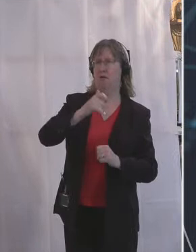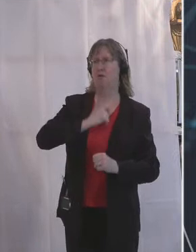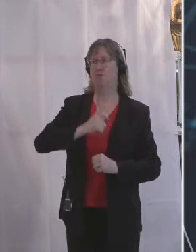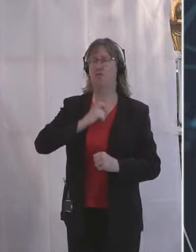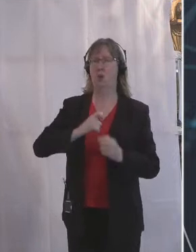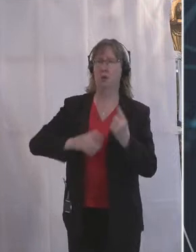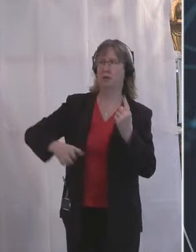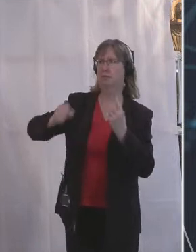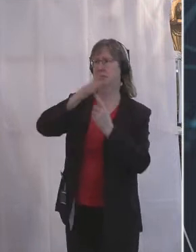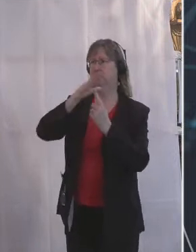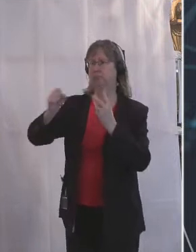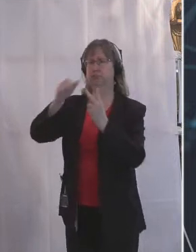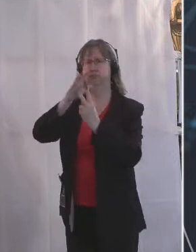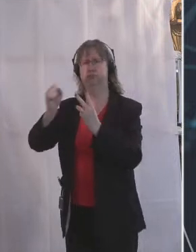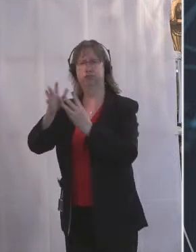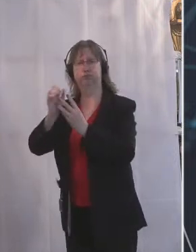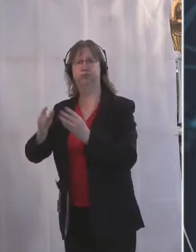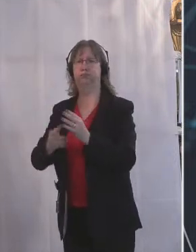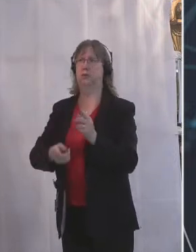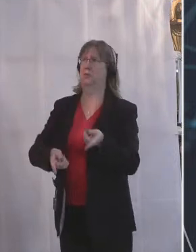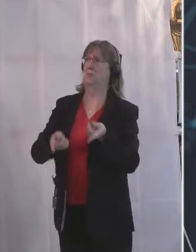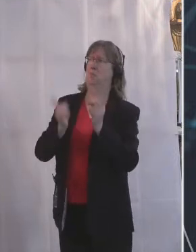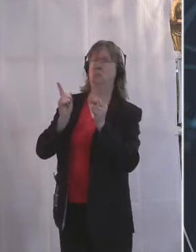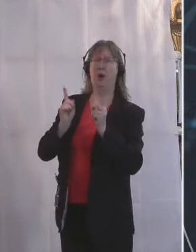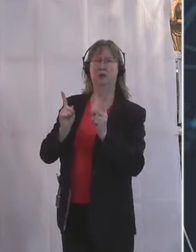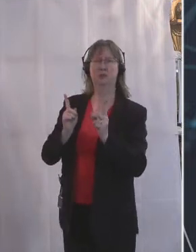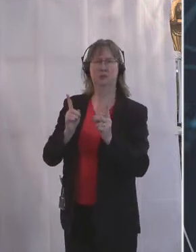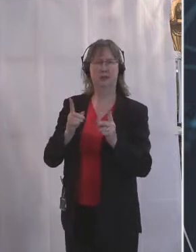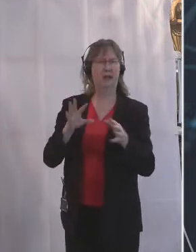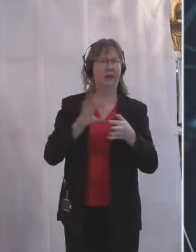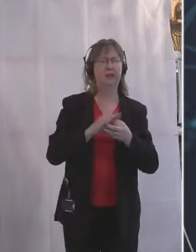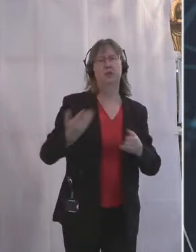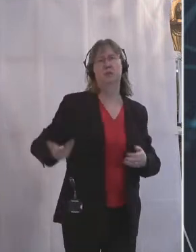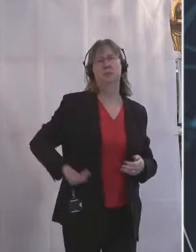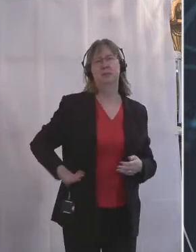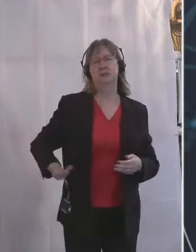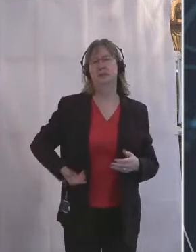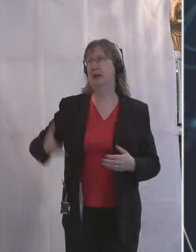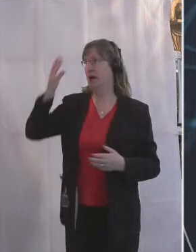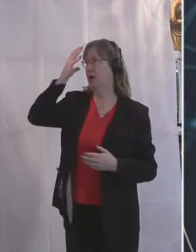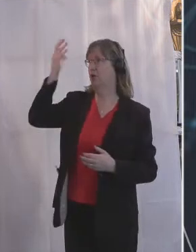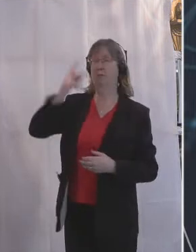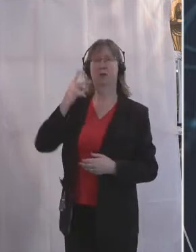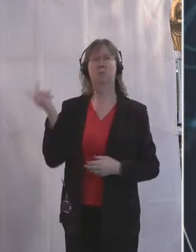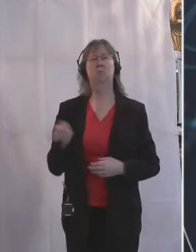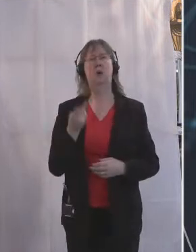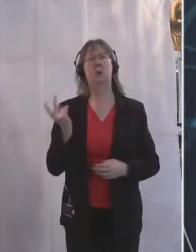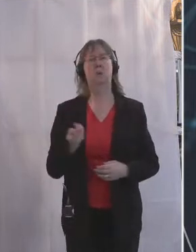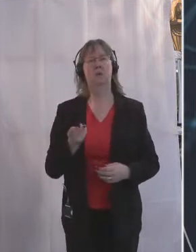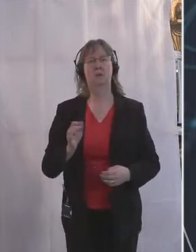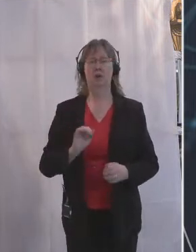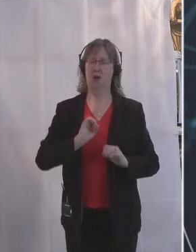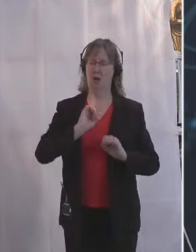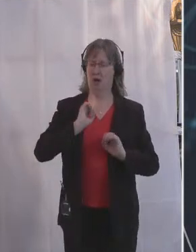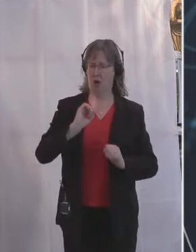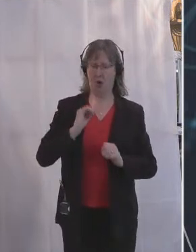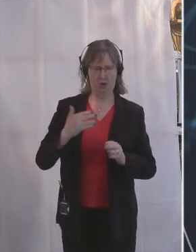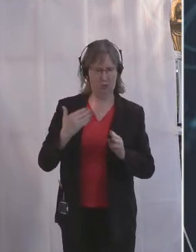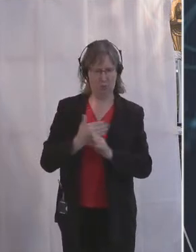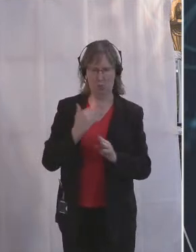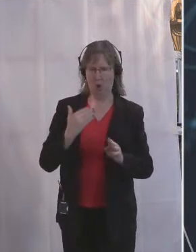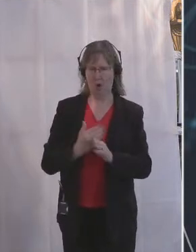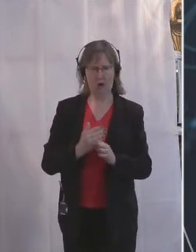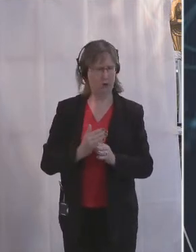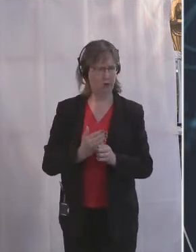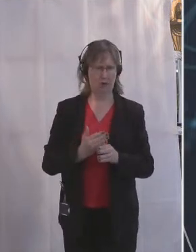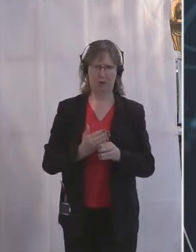of areas within business and across government as well. So her varied career and experience means